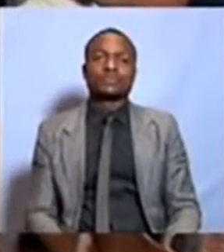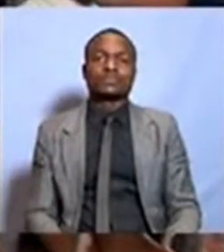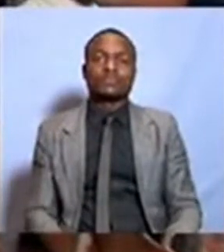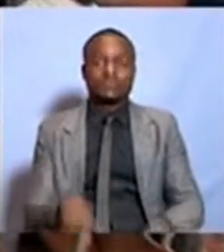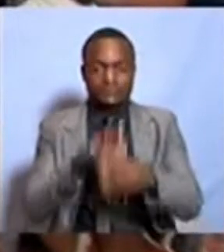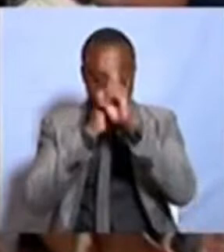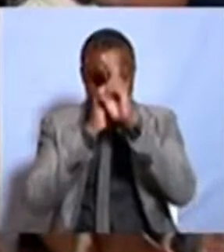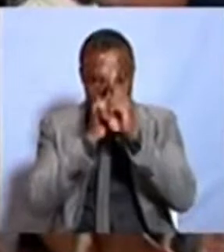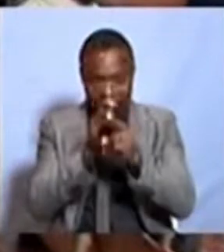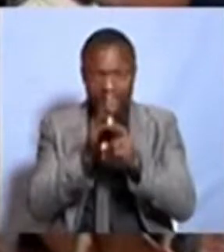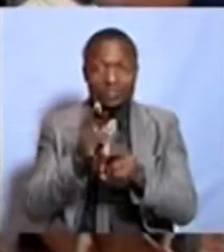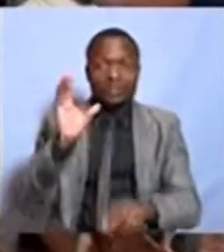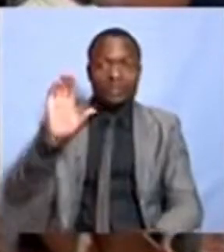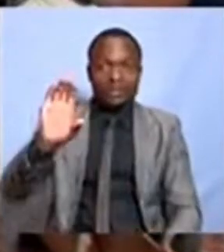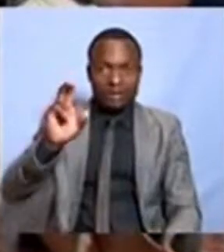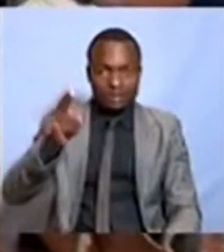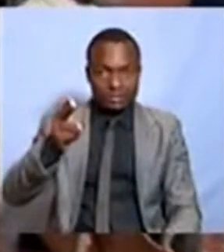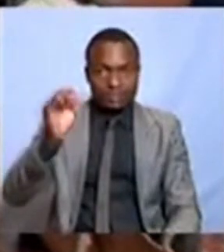Honorable Chinkuli.